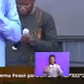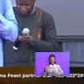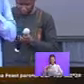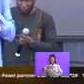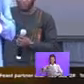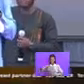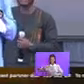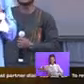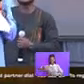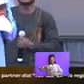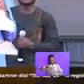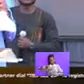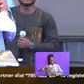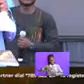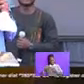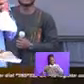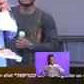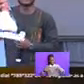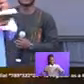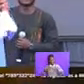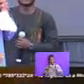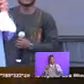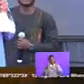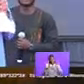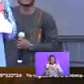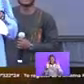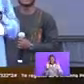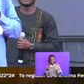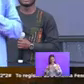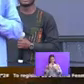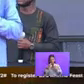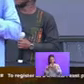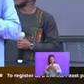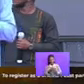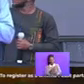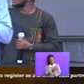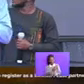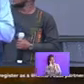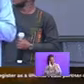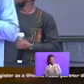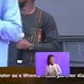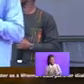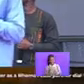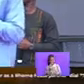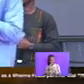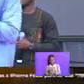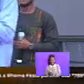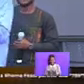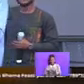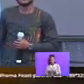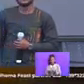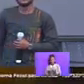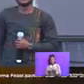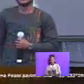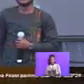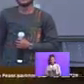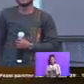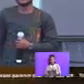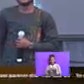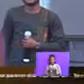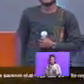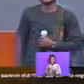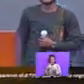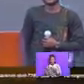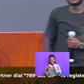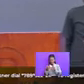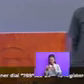around and people were being set free from all manner of doctor report negative doctors report we are being canceled